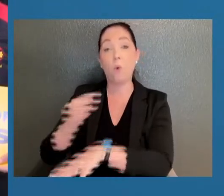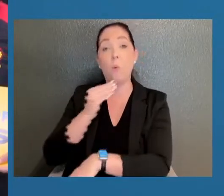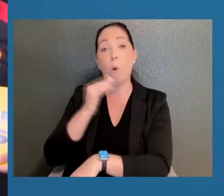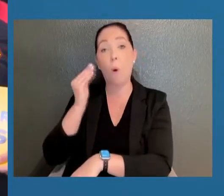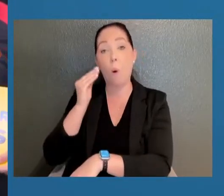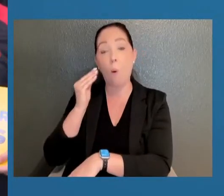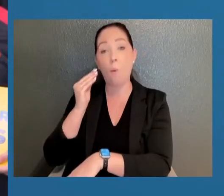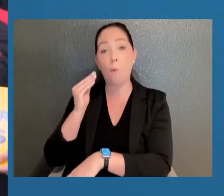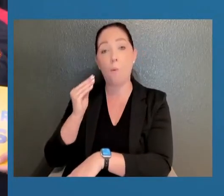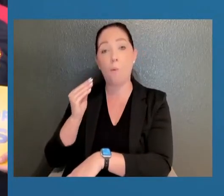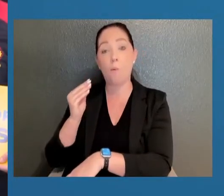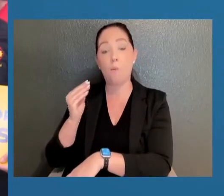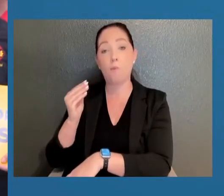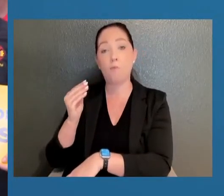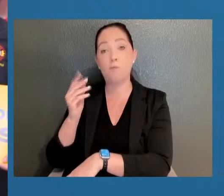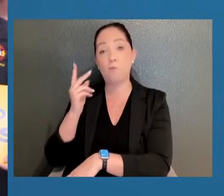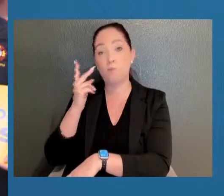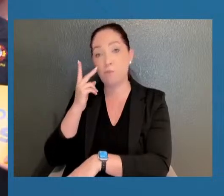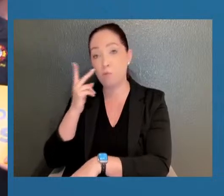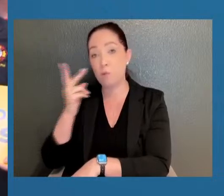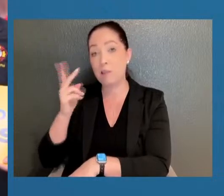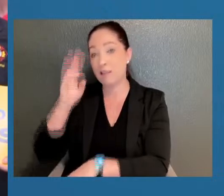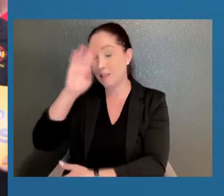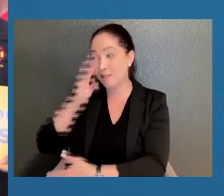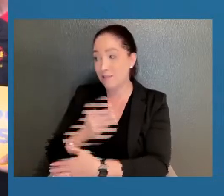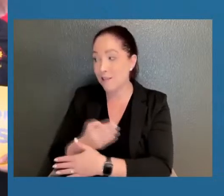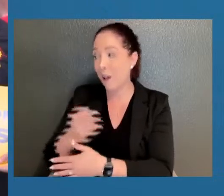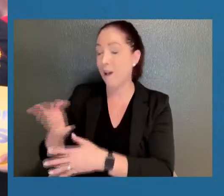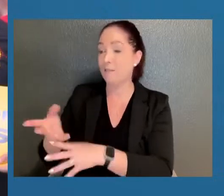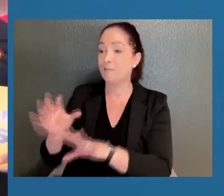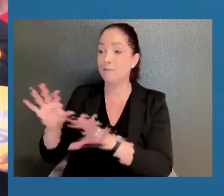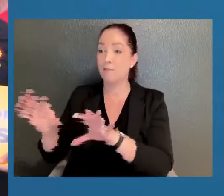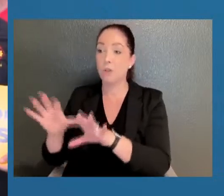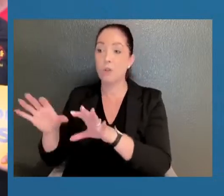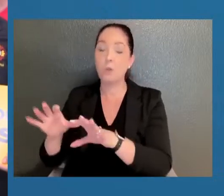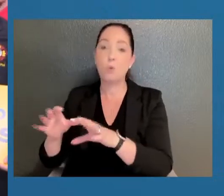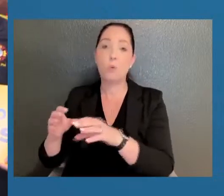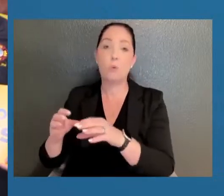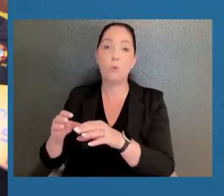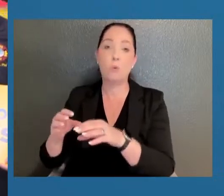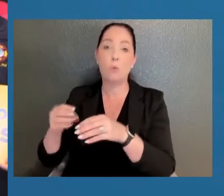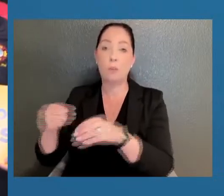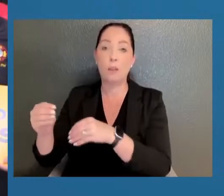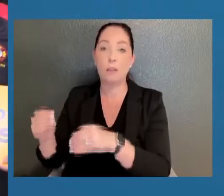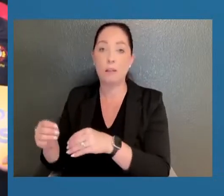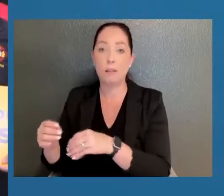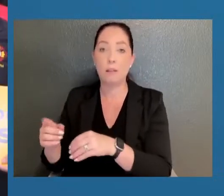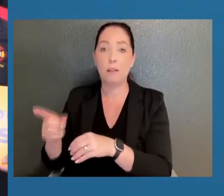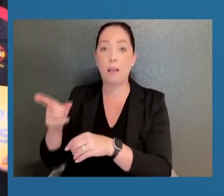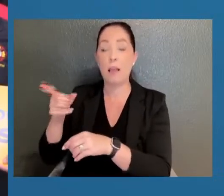to see his son to help do the funeral arrangements. His dad was a working homeless.